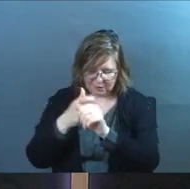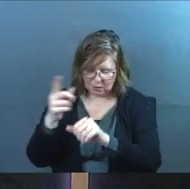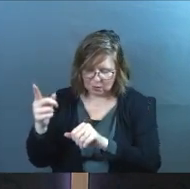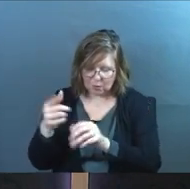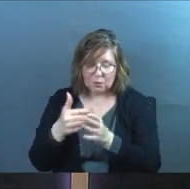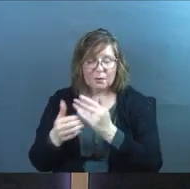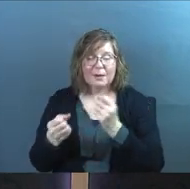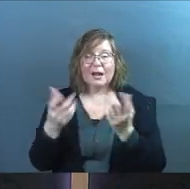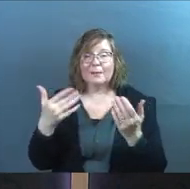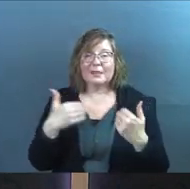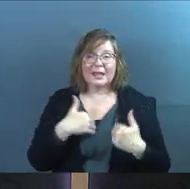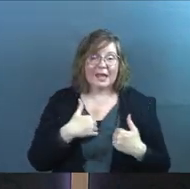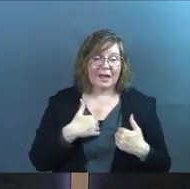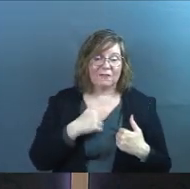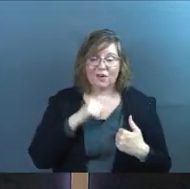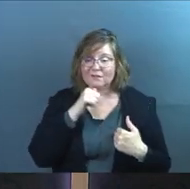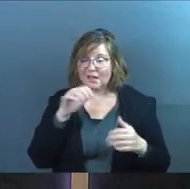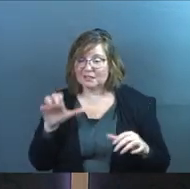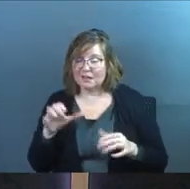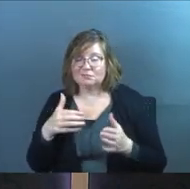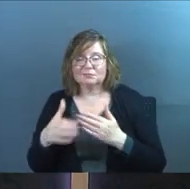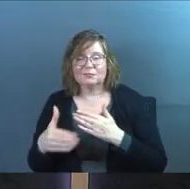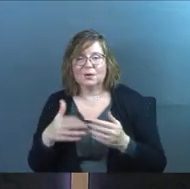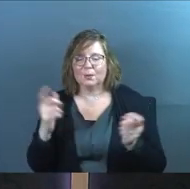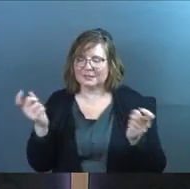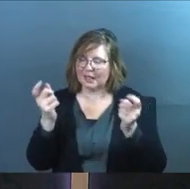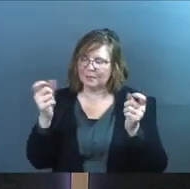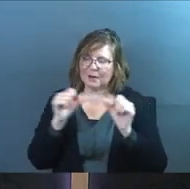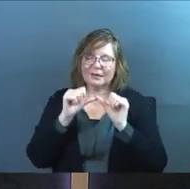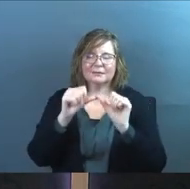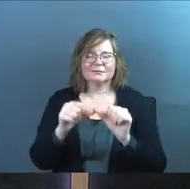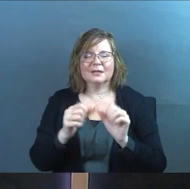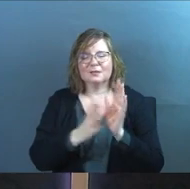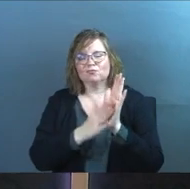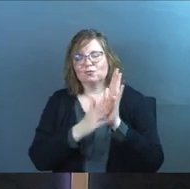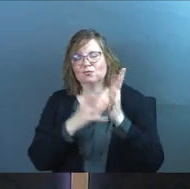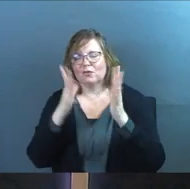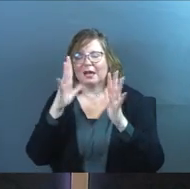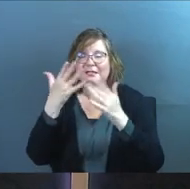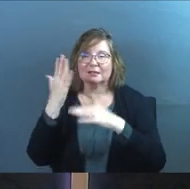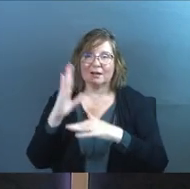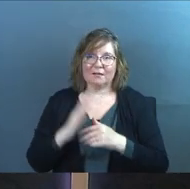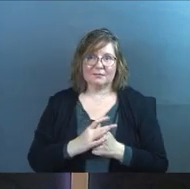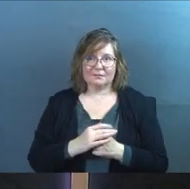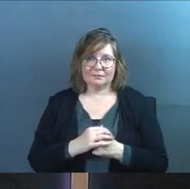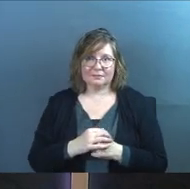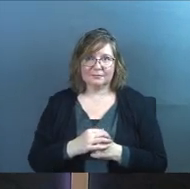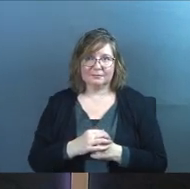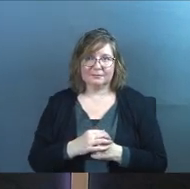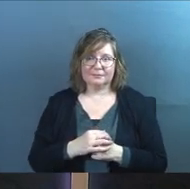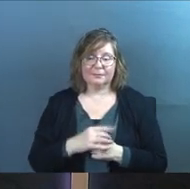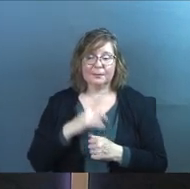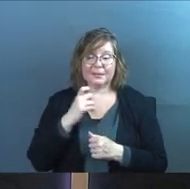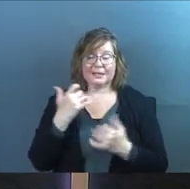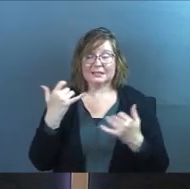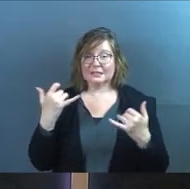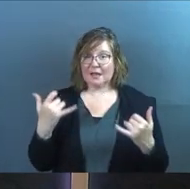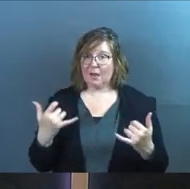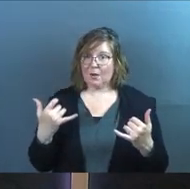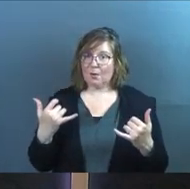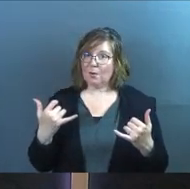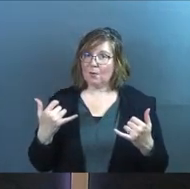matter how much they have or haven't done, we celebrate. We say, praise God. Because